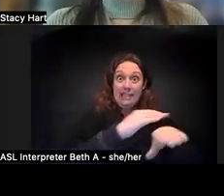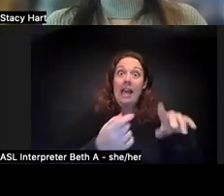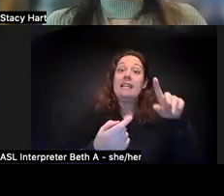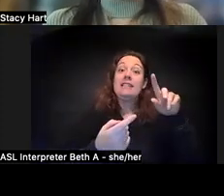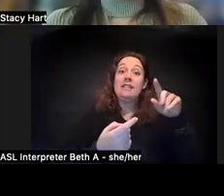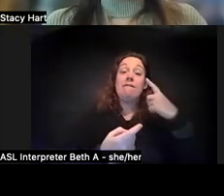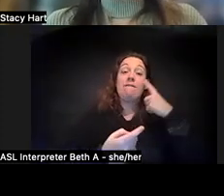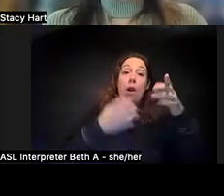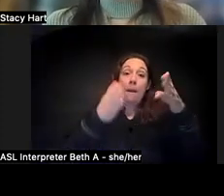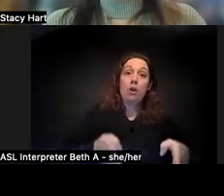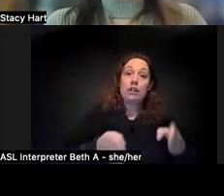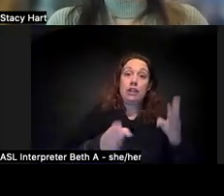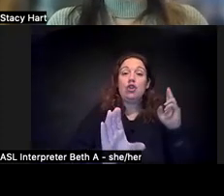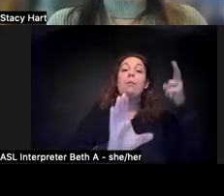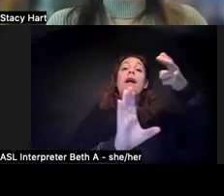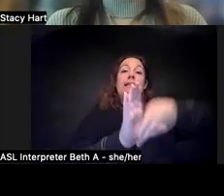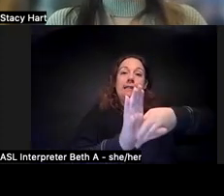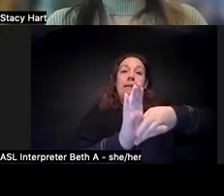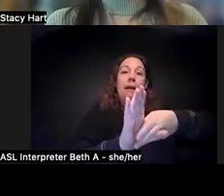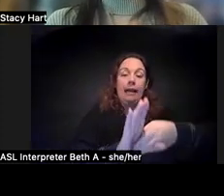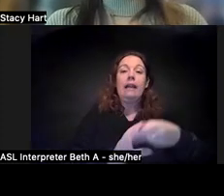participate. Next slide.